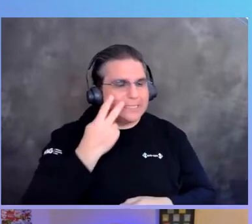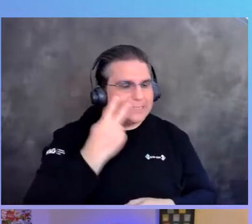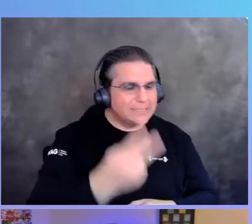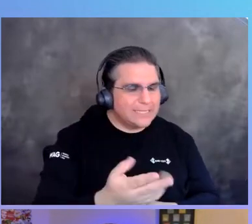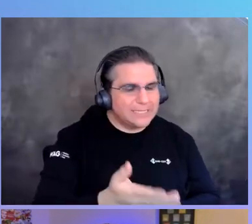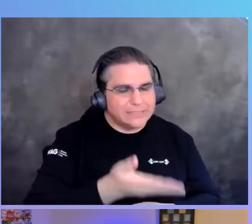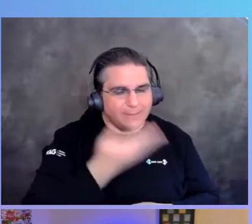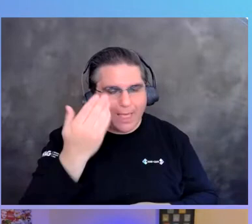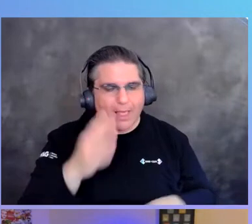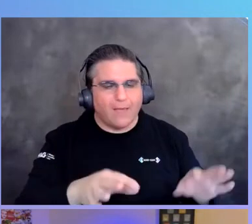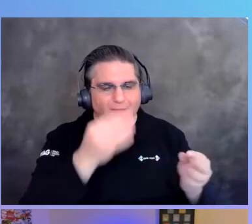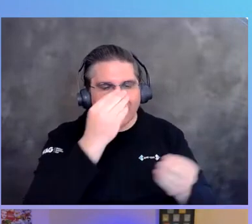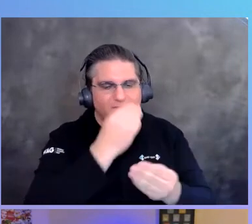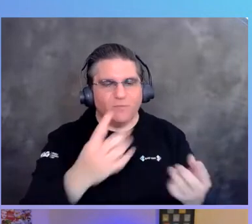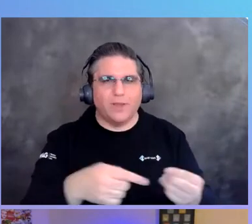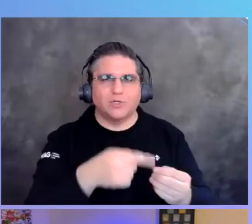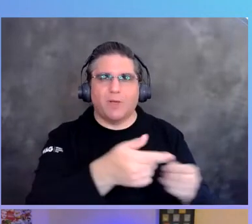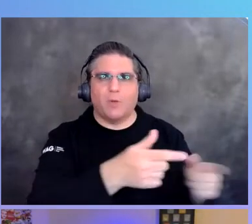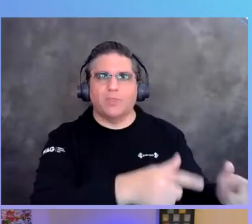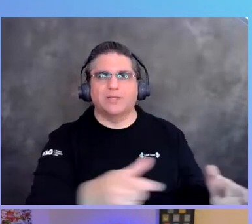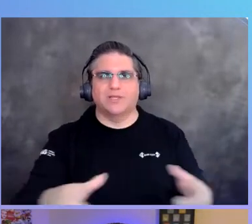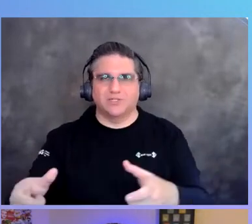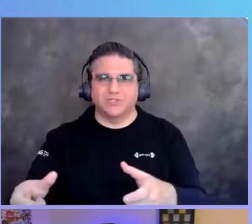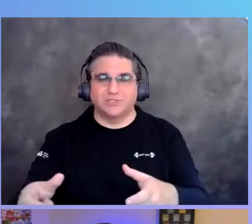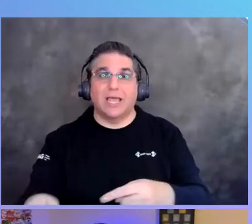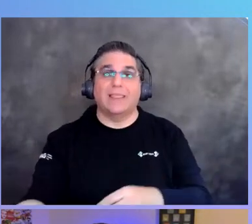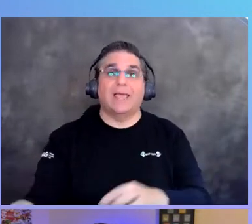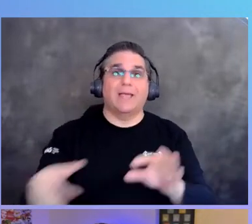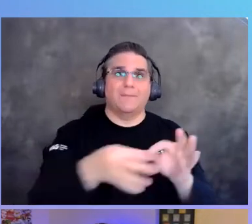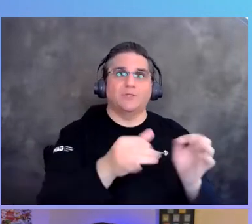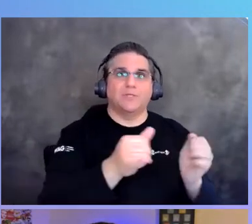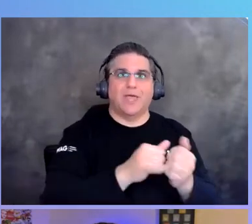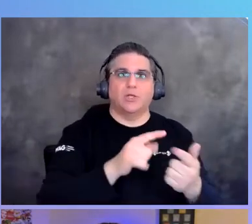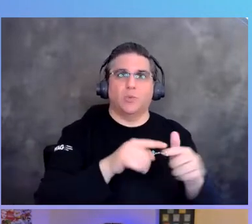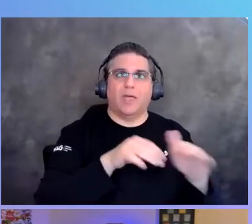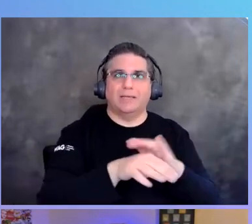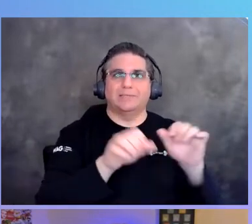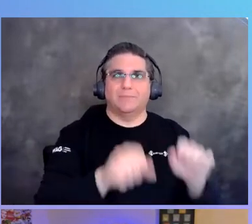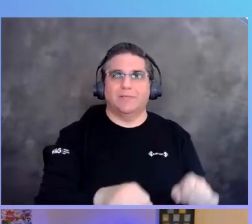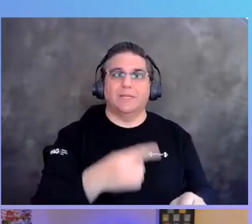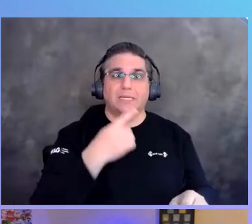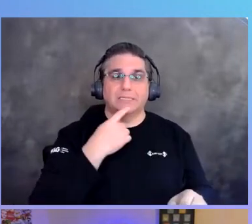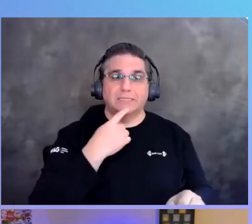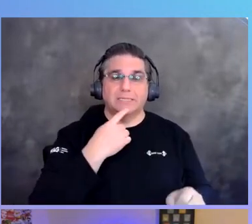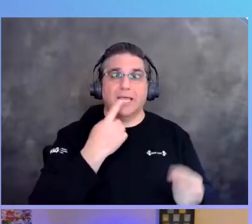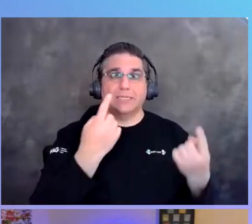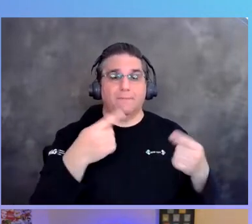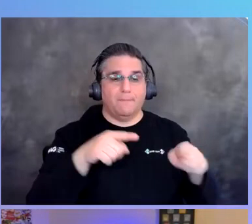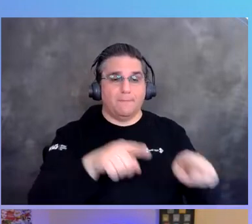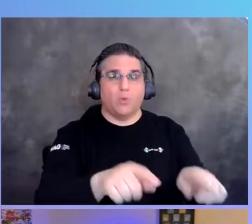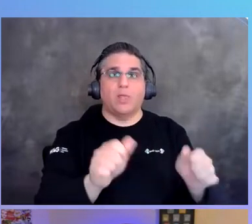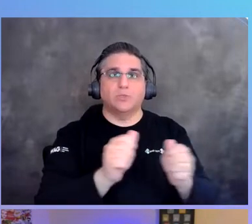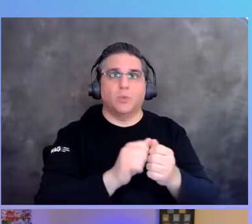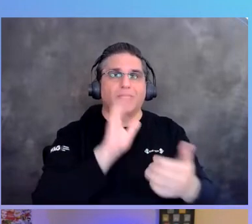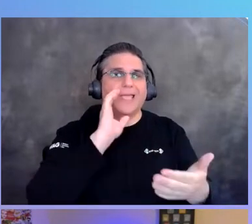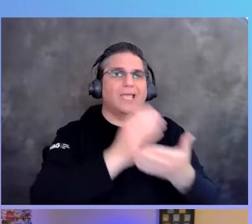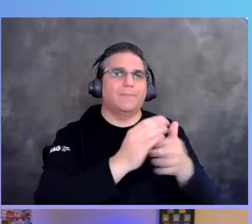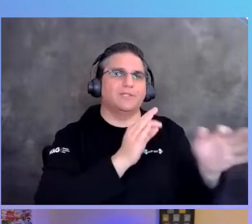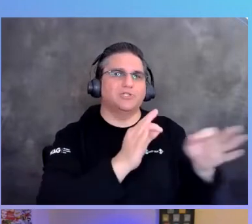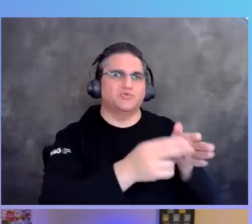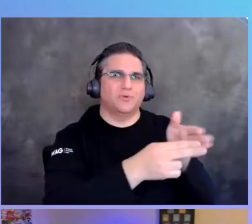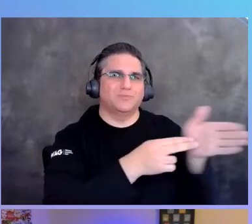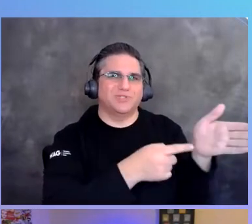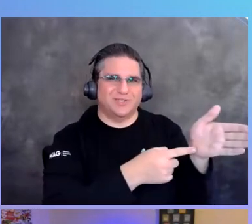dish. Then it relates it back to accessibility by showing the parallels with image descriptions. Finally, it concludes